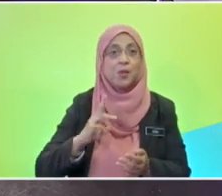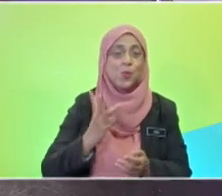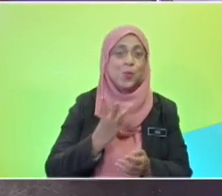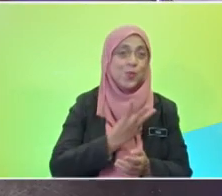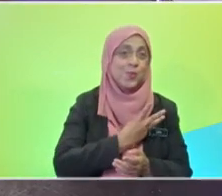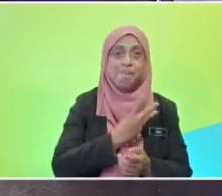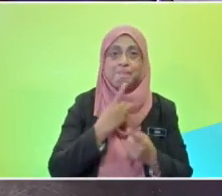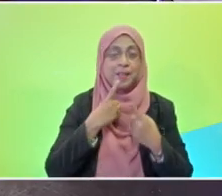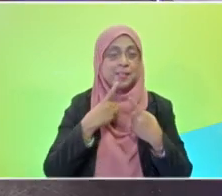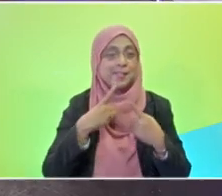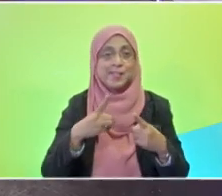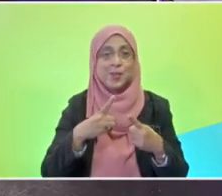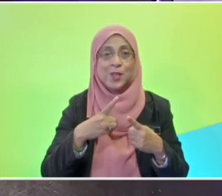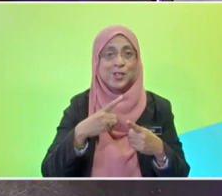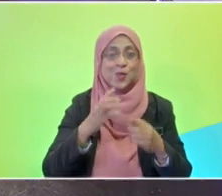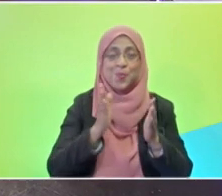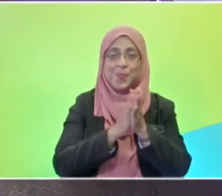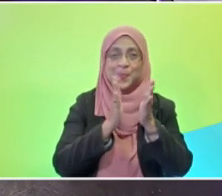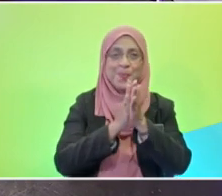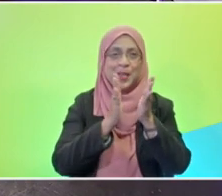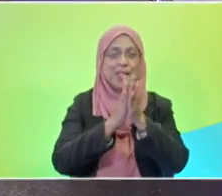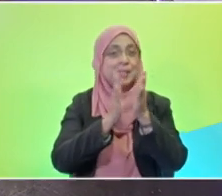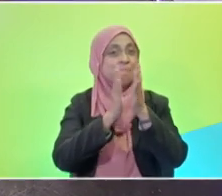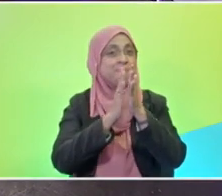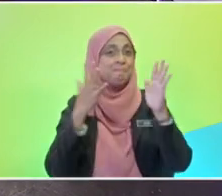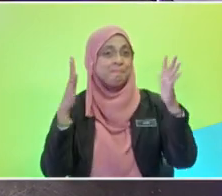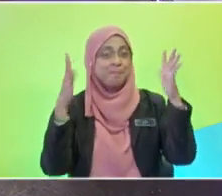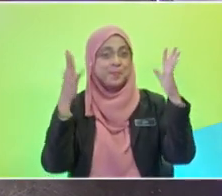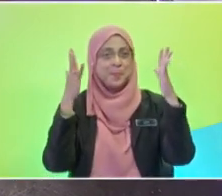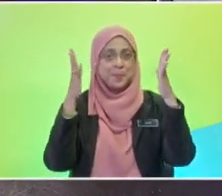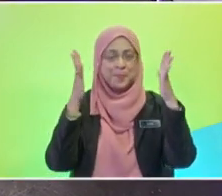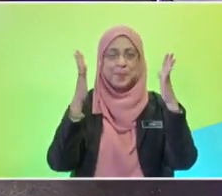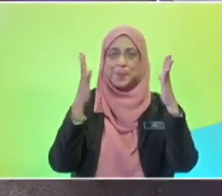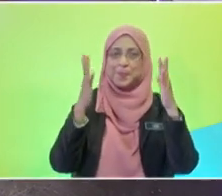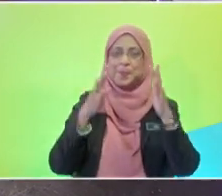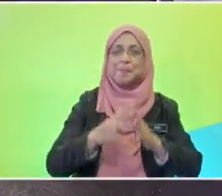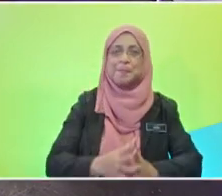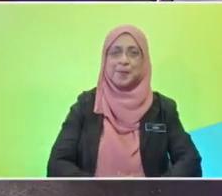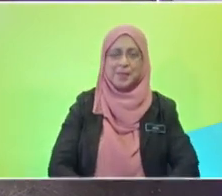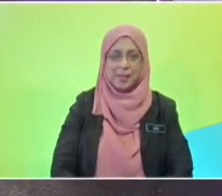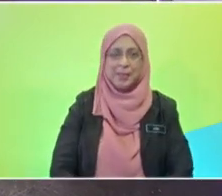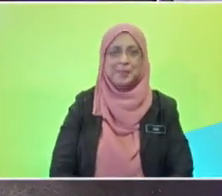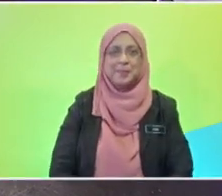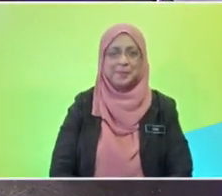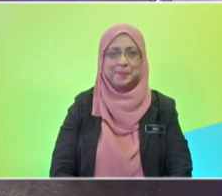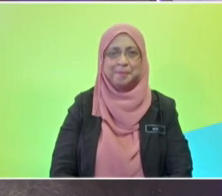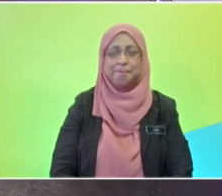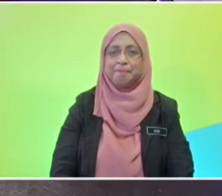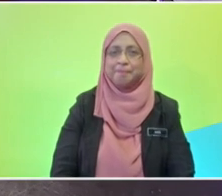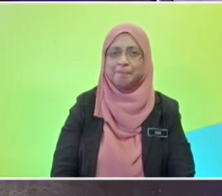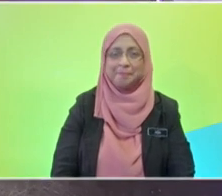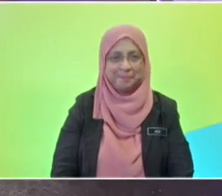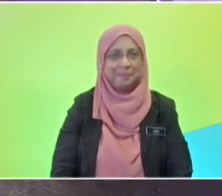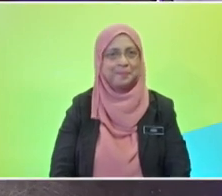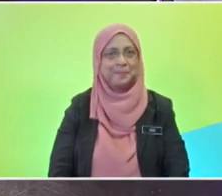correct, right, teacher? All yes. Correct? Yes, good job. Give yourselves a round of applause. All right, looks like it's time for another snack. Teacher, is it okay if we take a